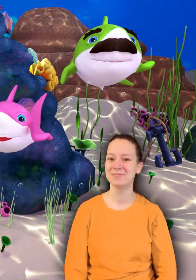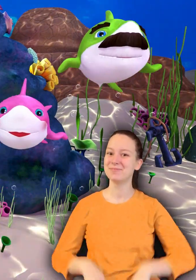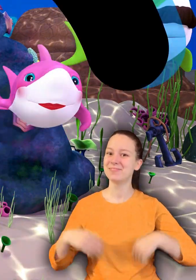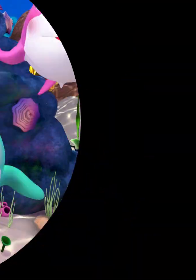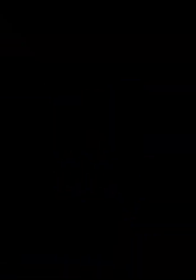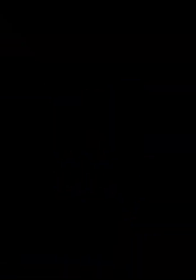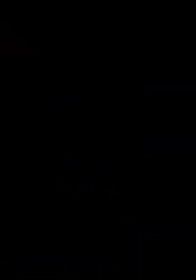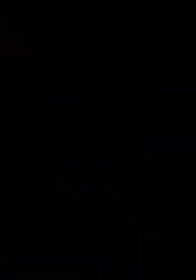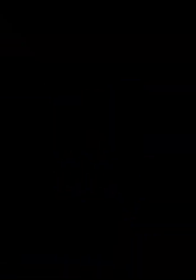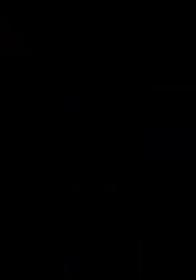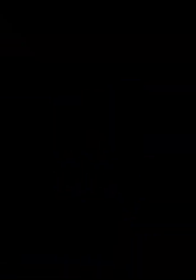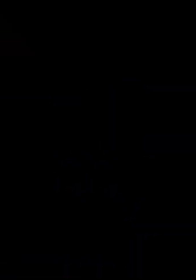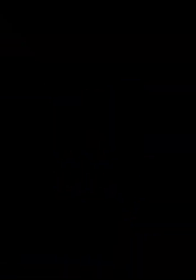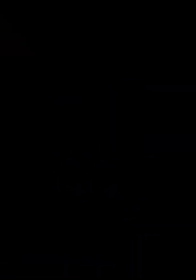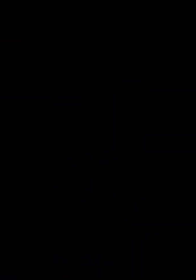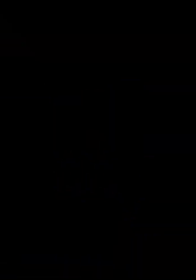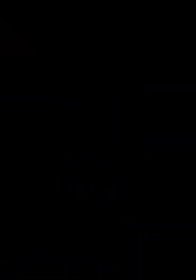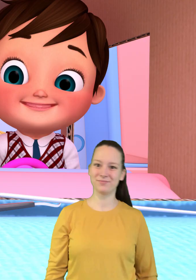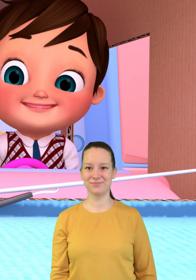thank you